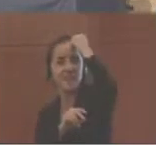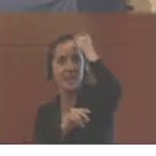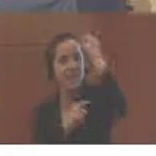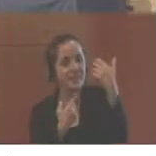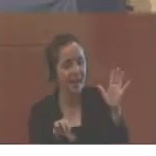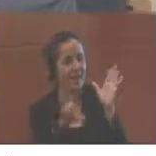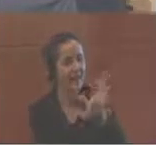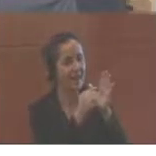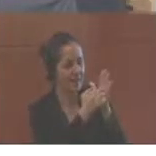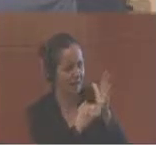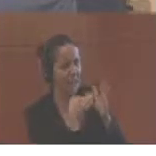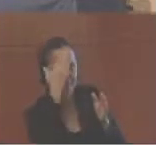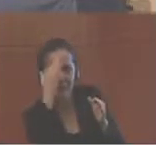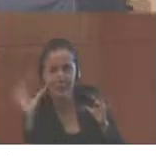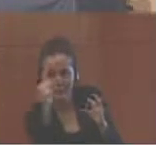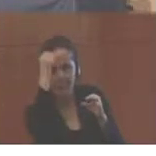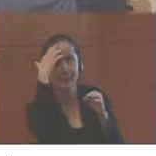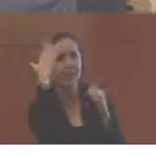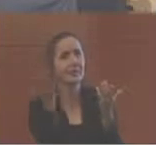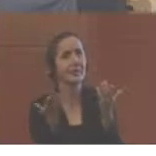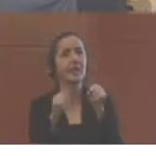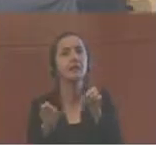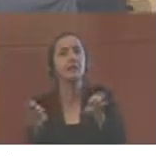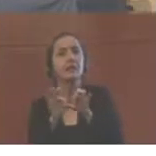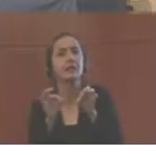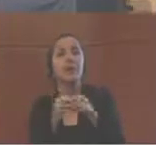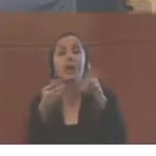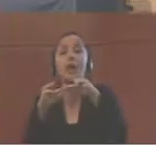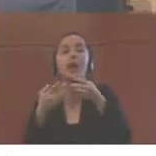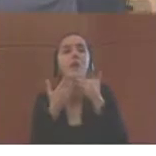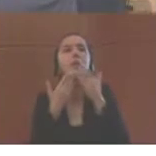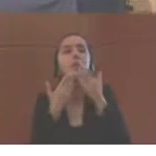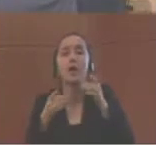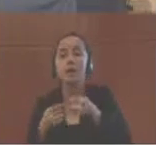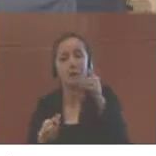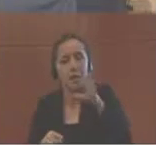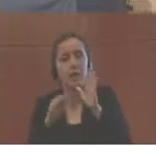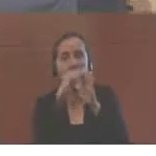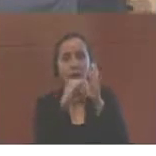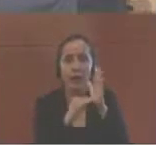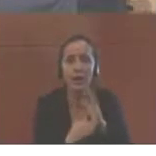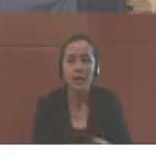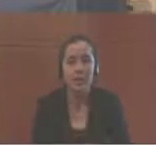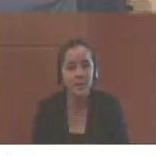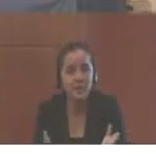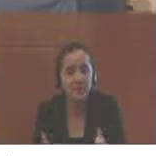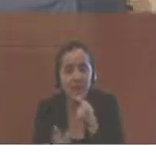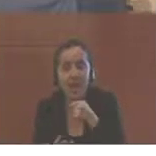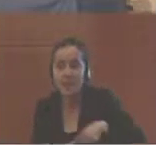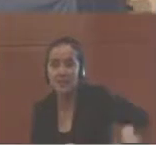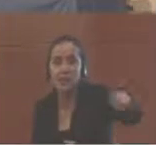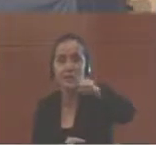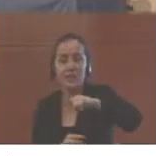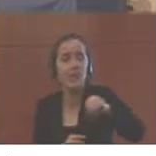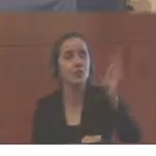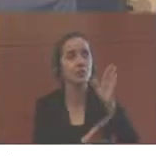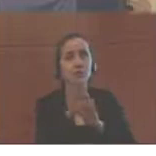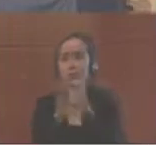benefited from the policies and practices for risk management, and to promote the